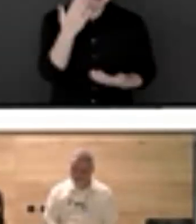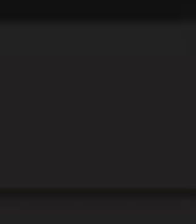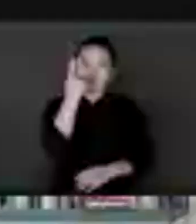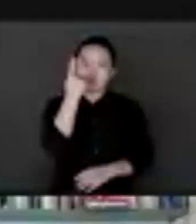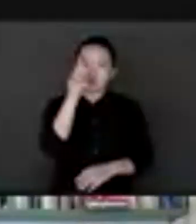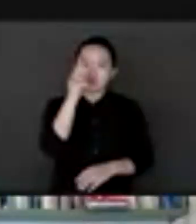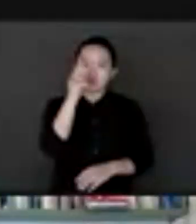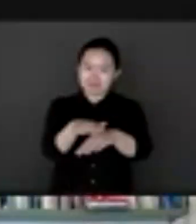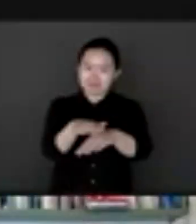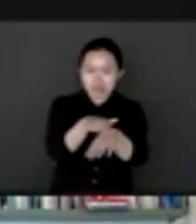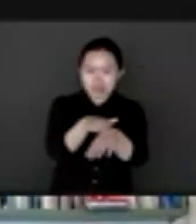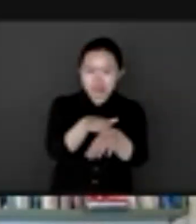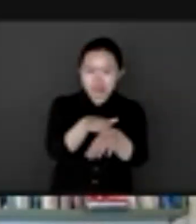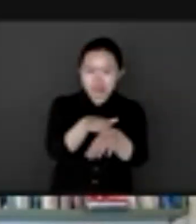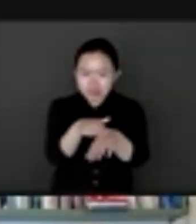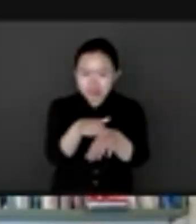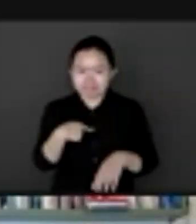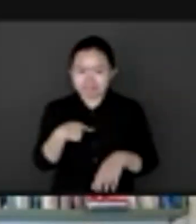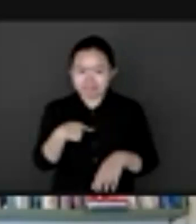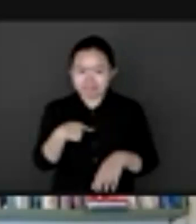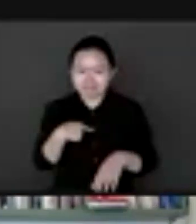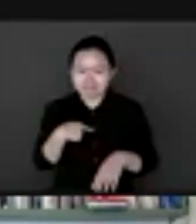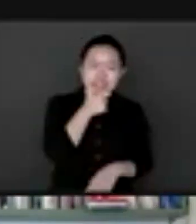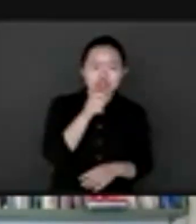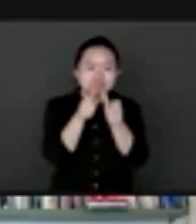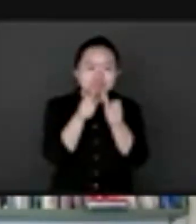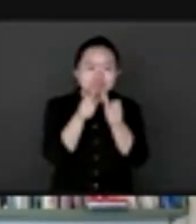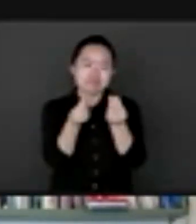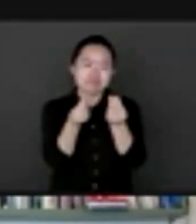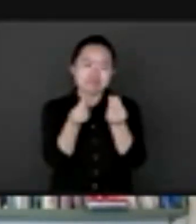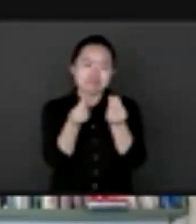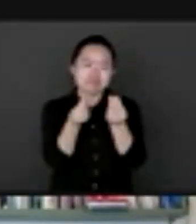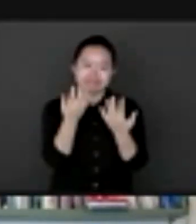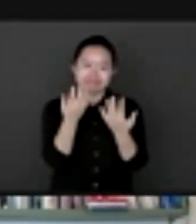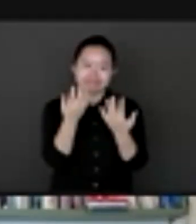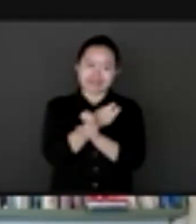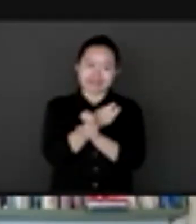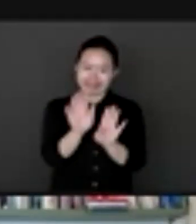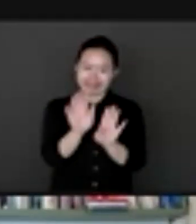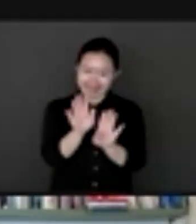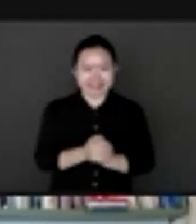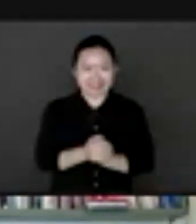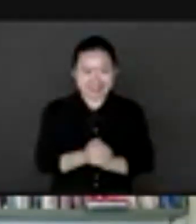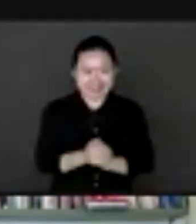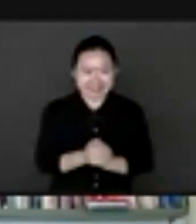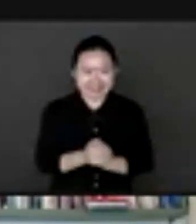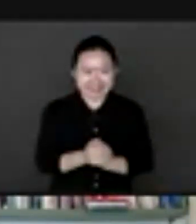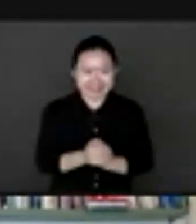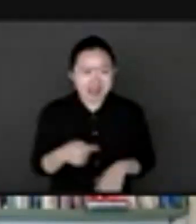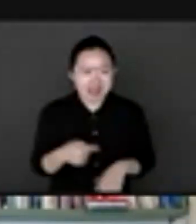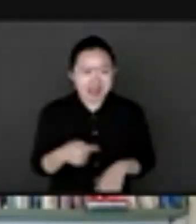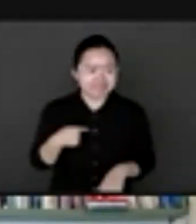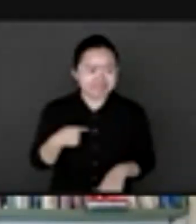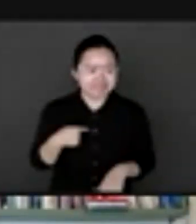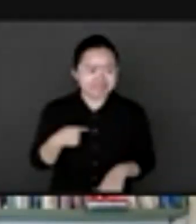me. Let's get started. Design System Italia, Open Design for Digital Public